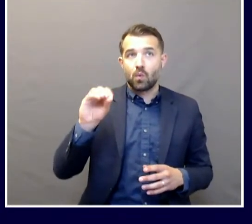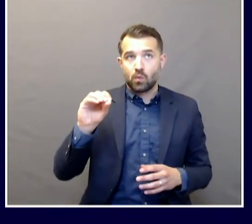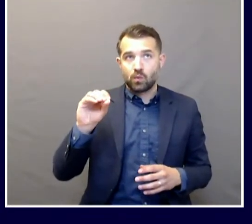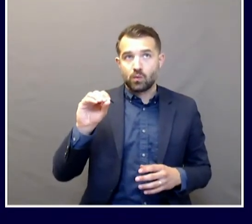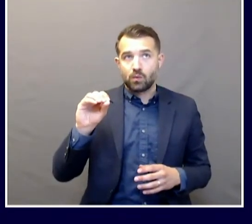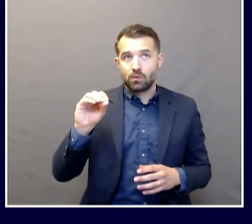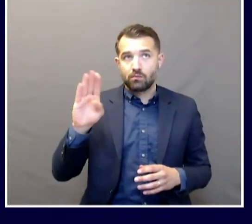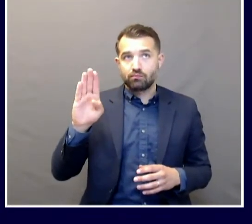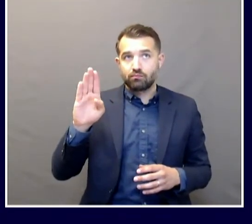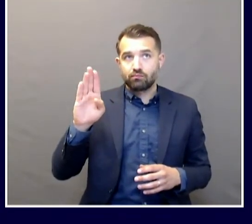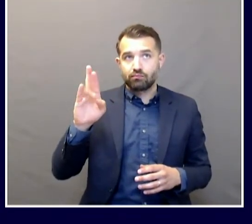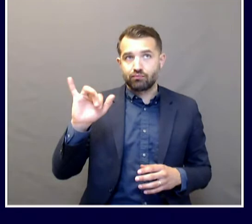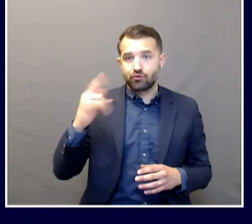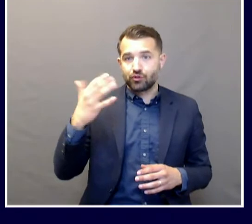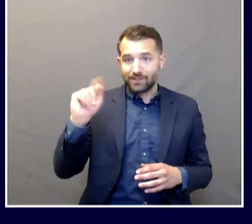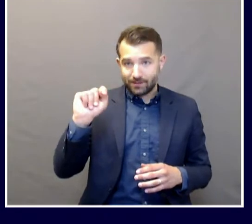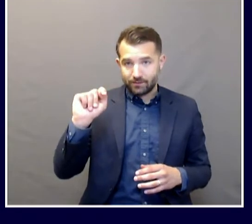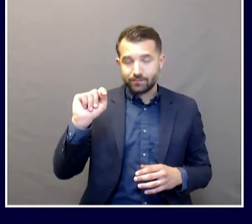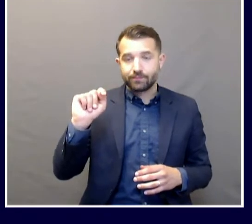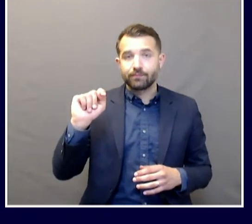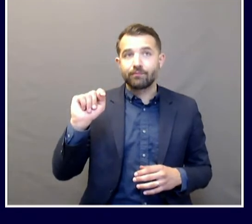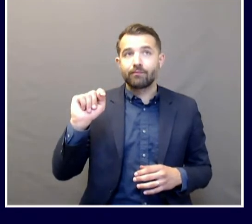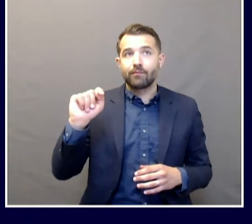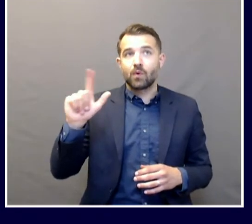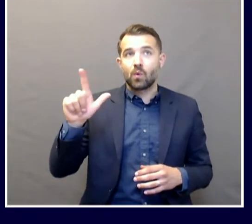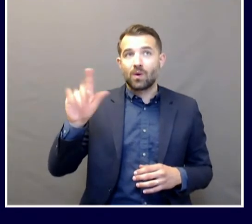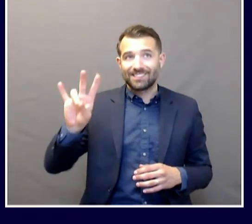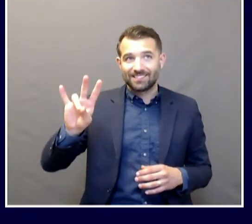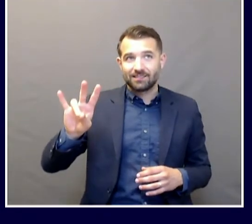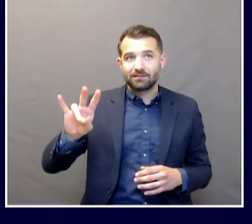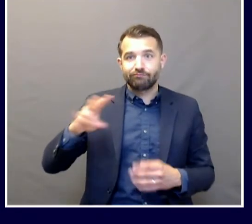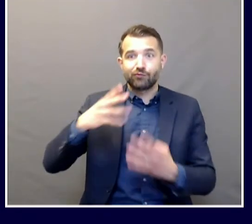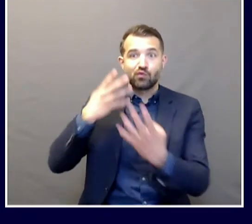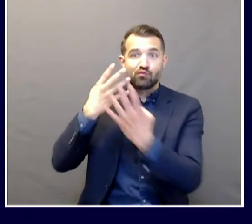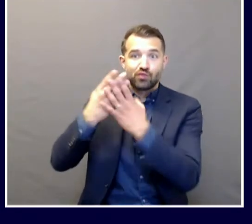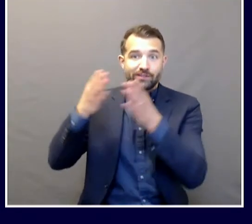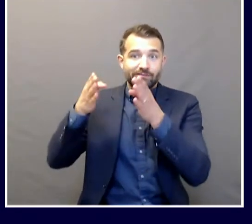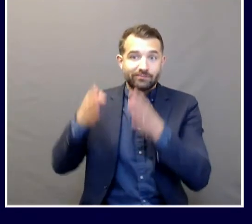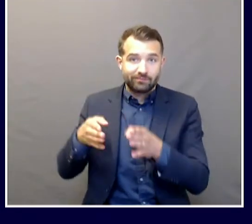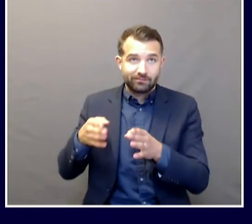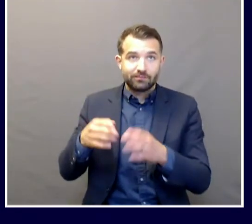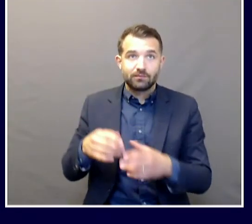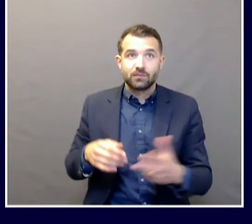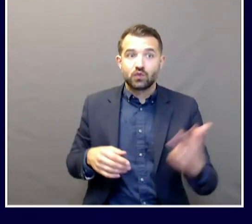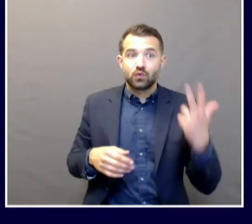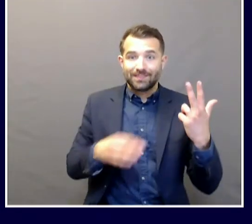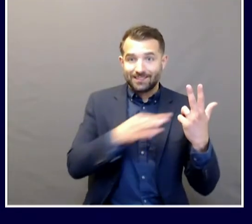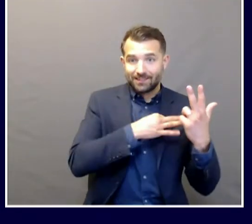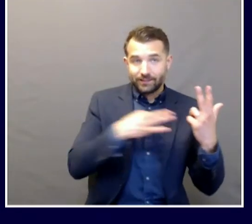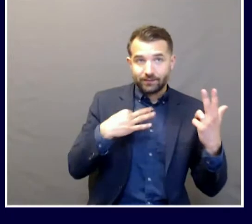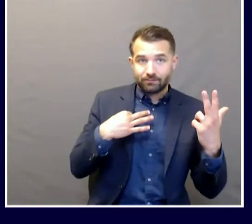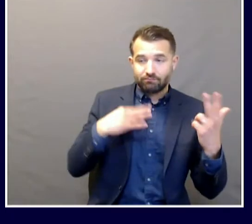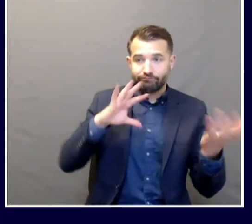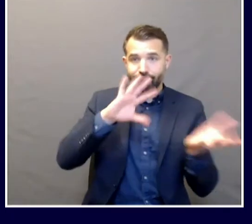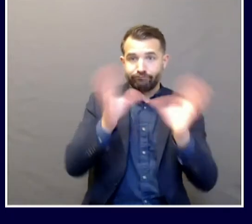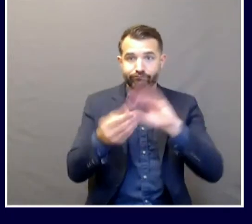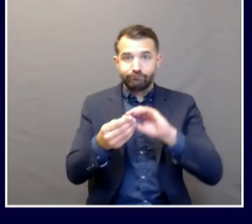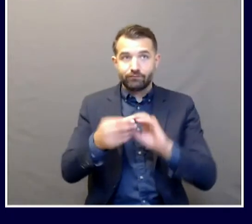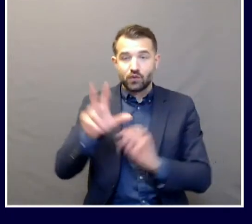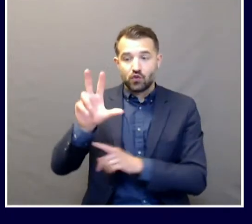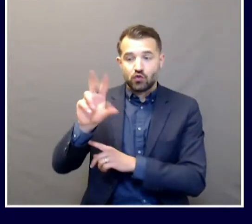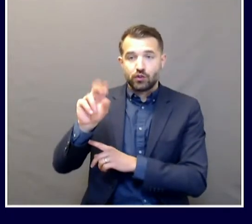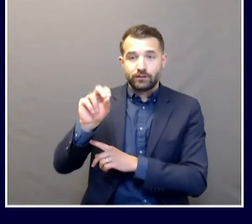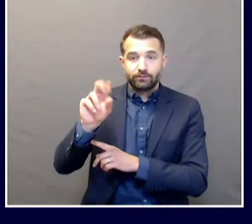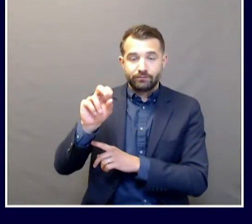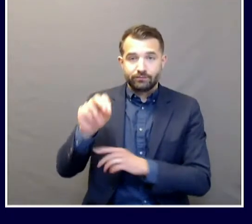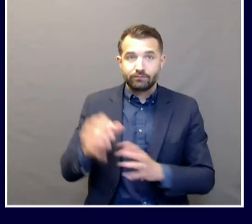staff that have been noted there. That outbreak in particular has been one that we've been